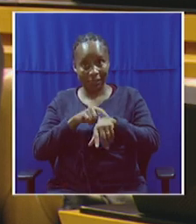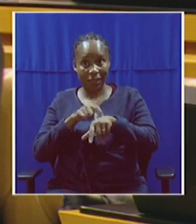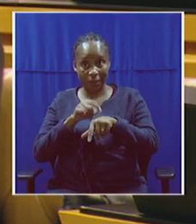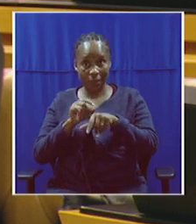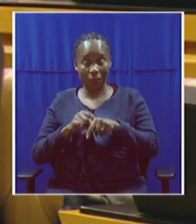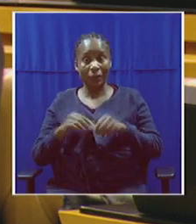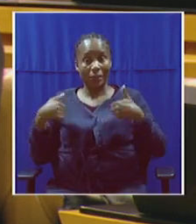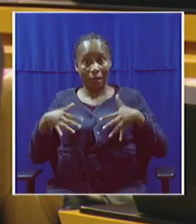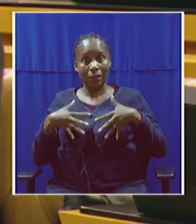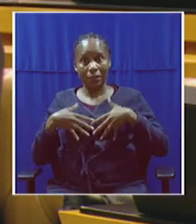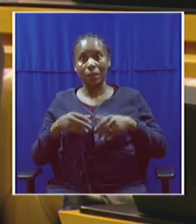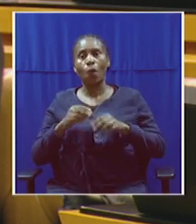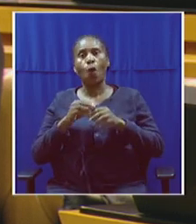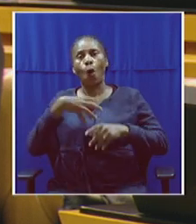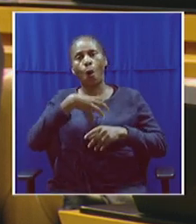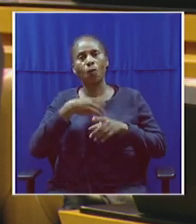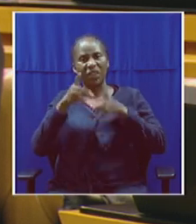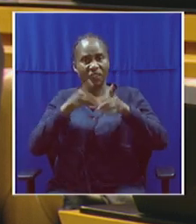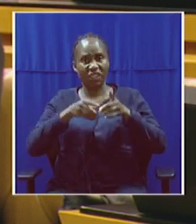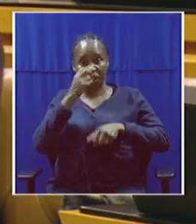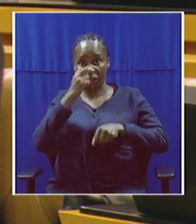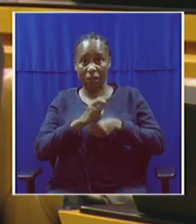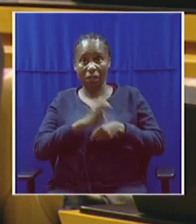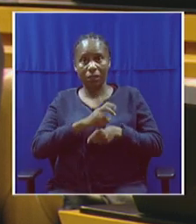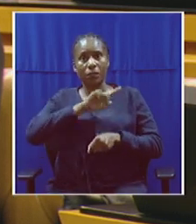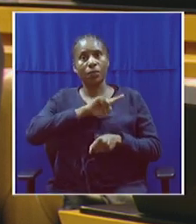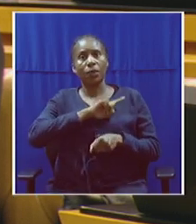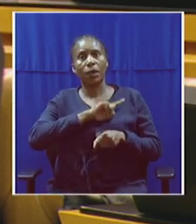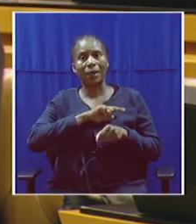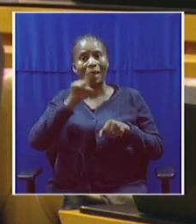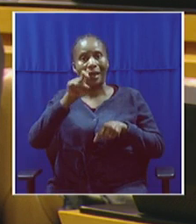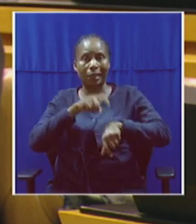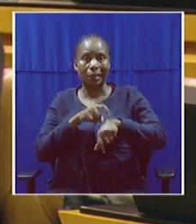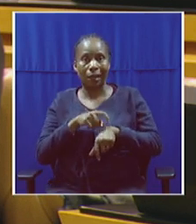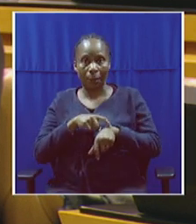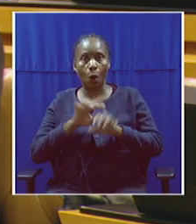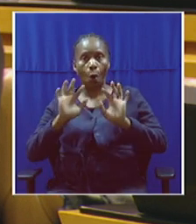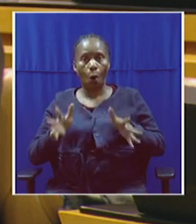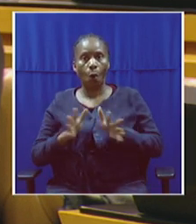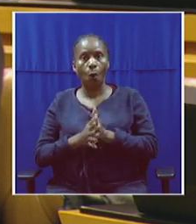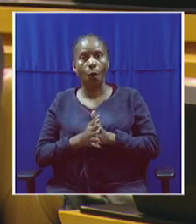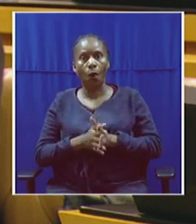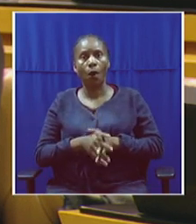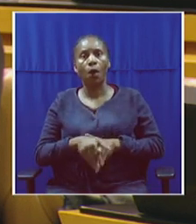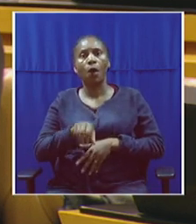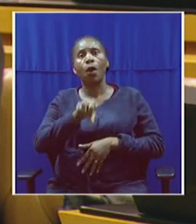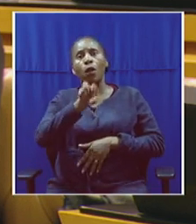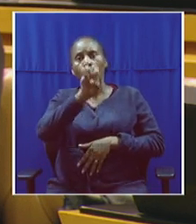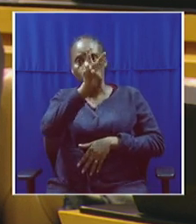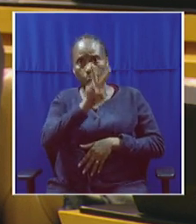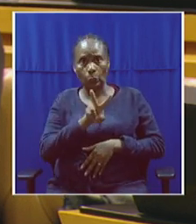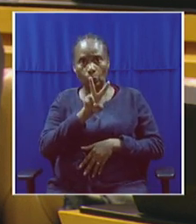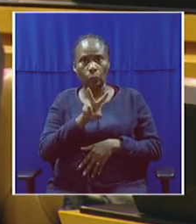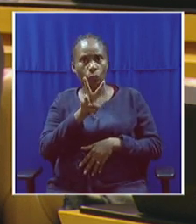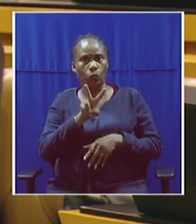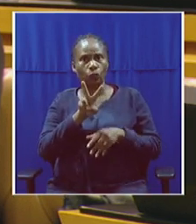sense that at the height of that 12 people died only two were n South Africans then South Africans